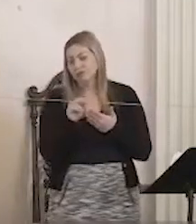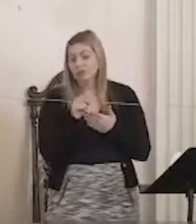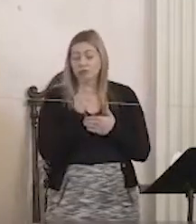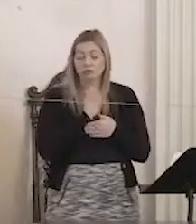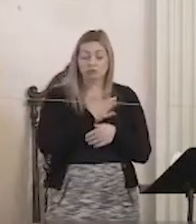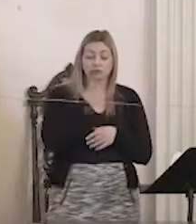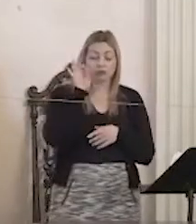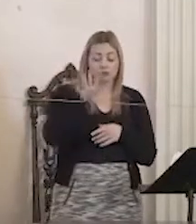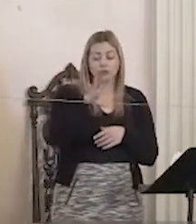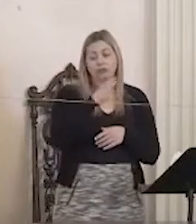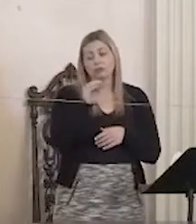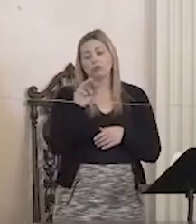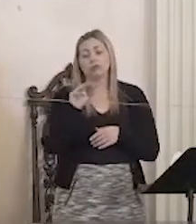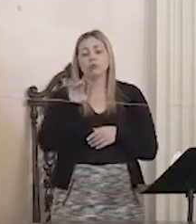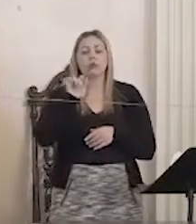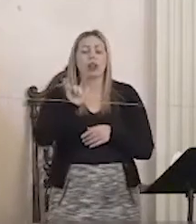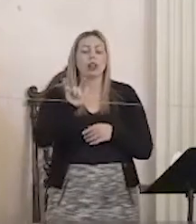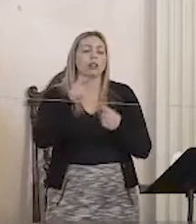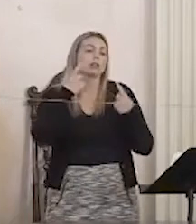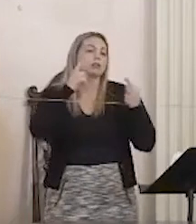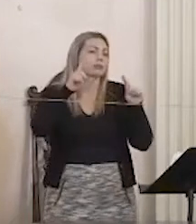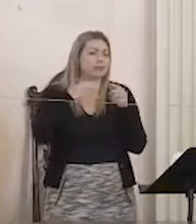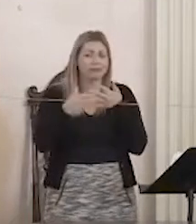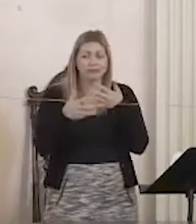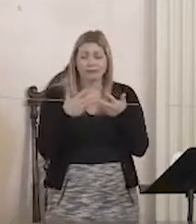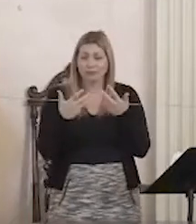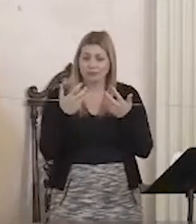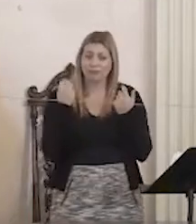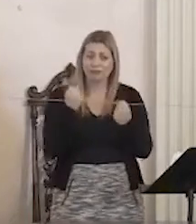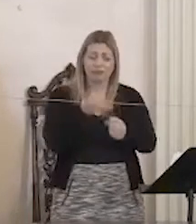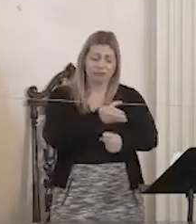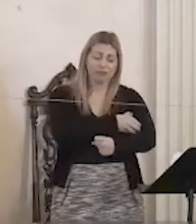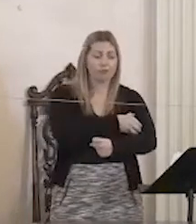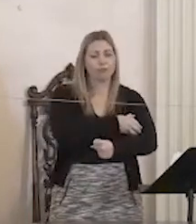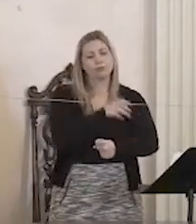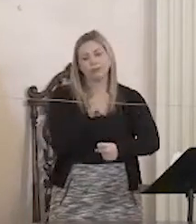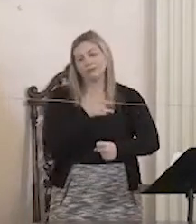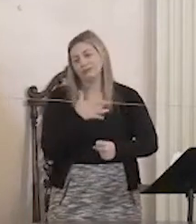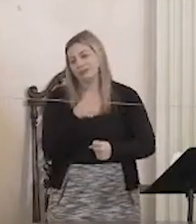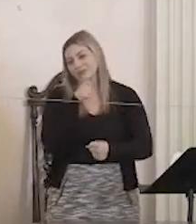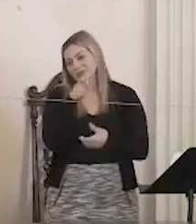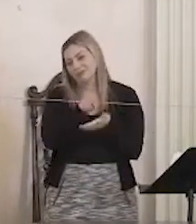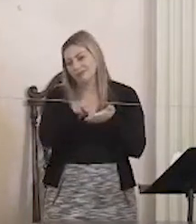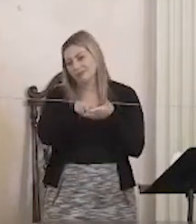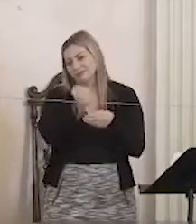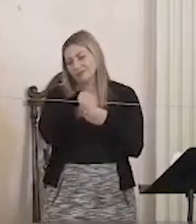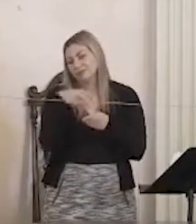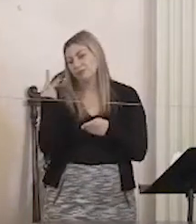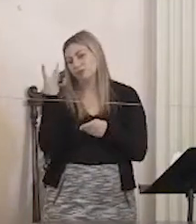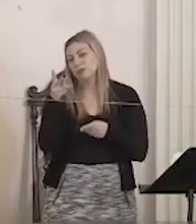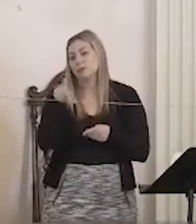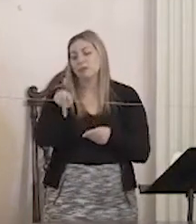moral pronouncements, no matter how powerful, are not likely to be written up in the Washington Post,